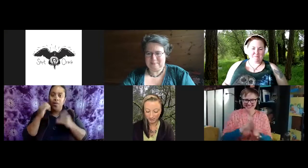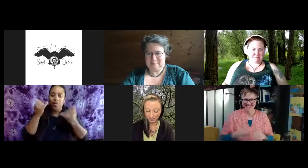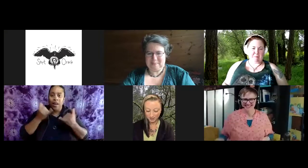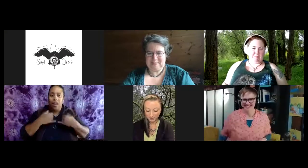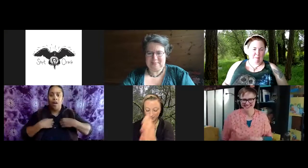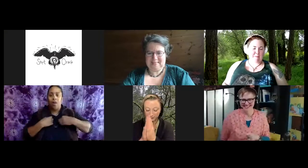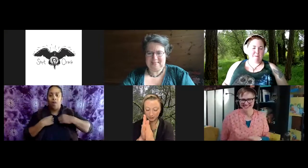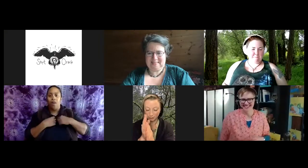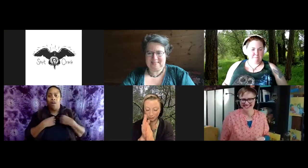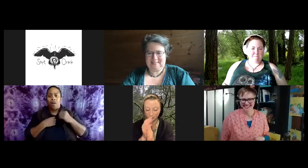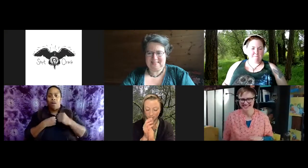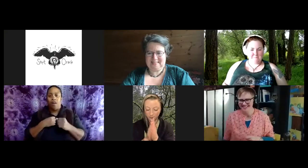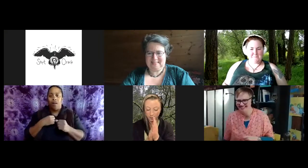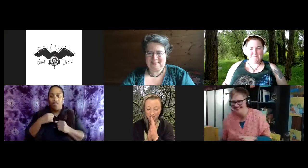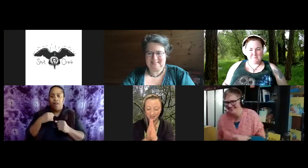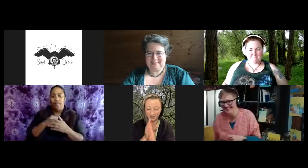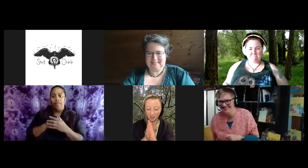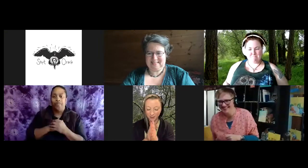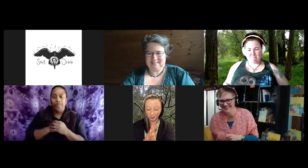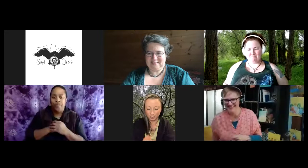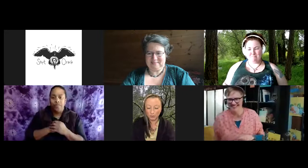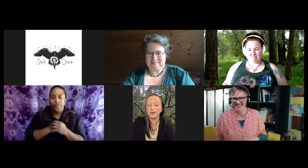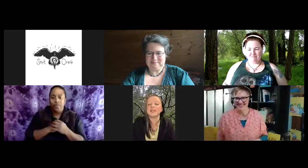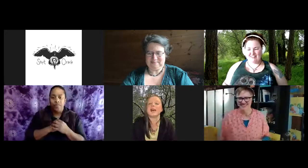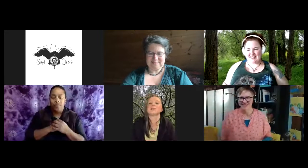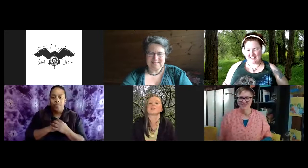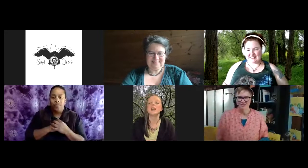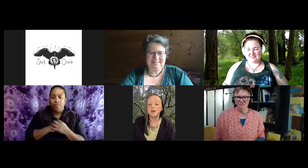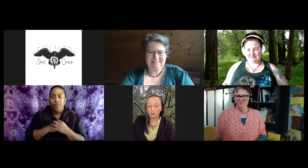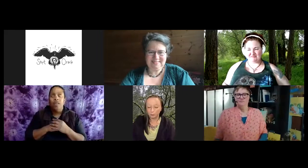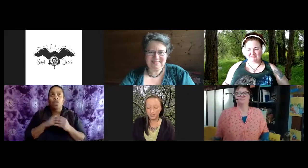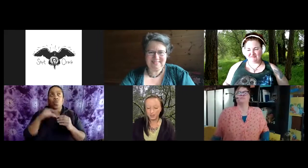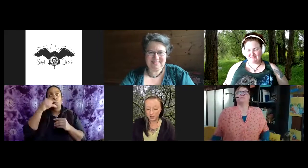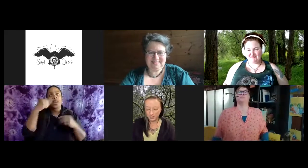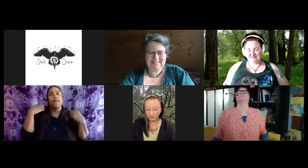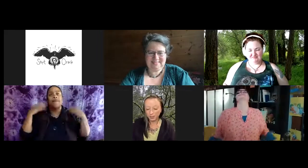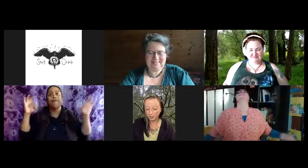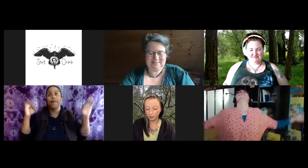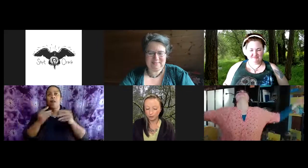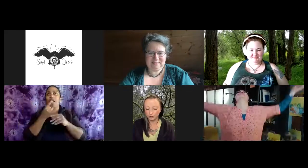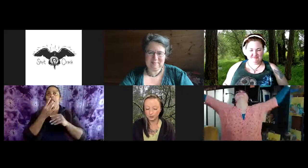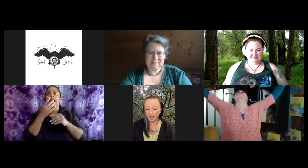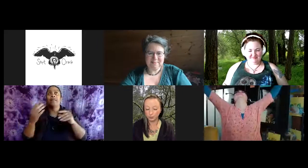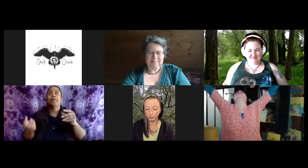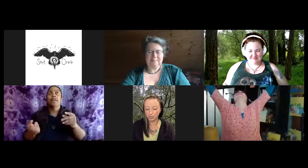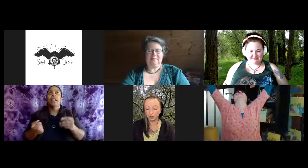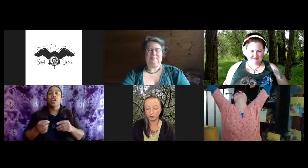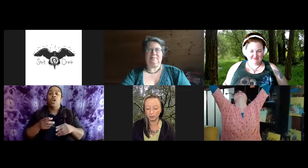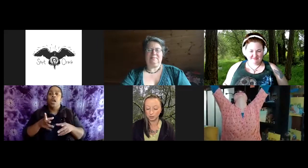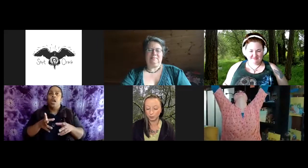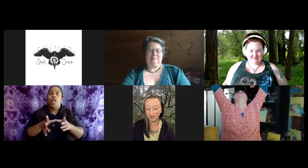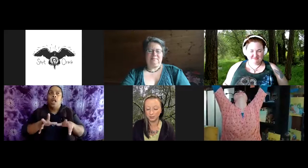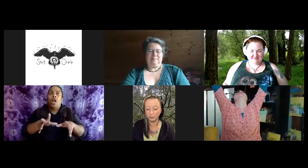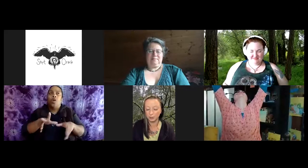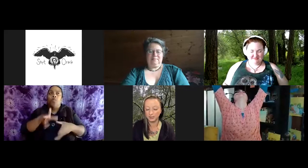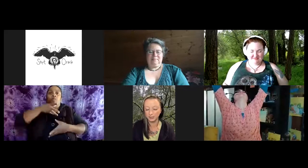Okay. This is green fairy light coming through. Now just breathe in through your sacral chakra, which